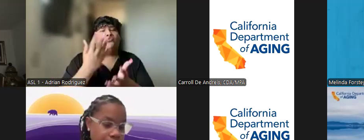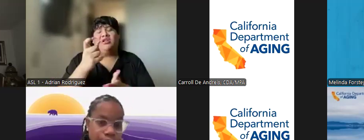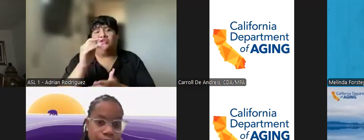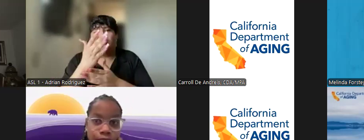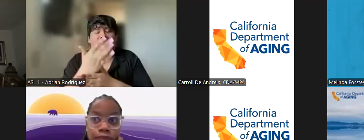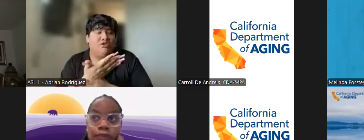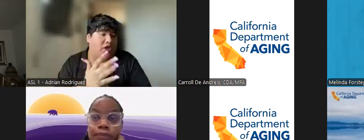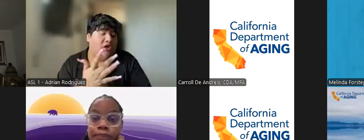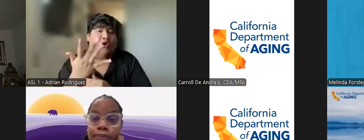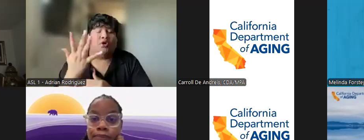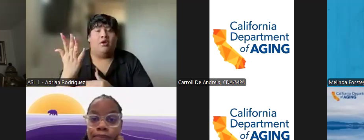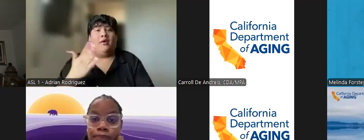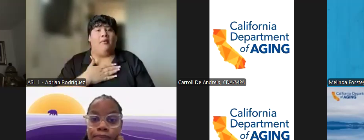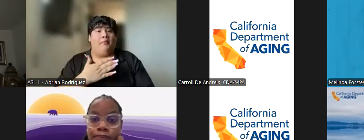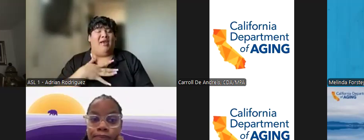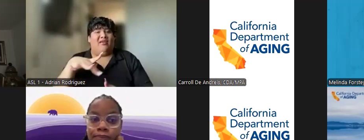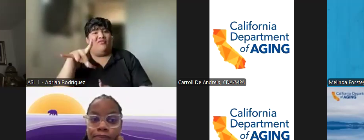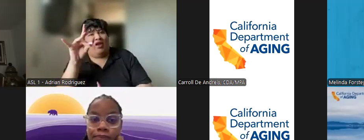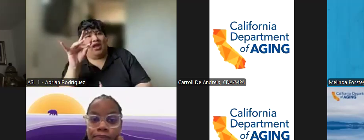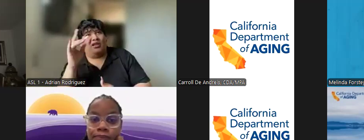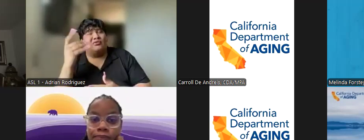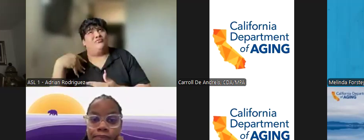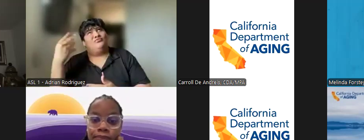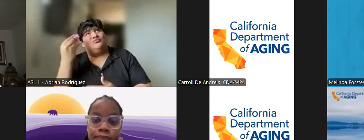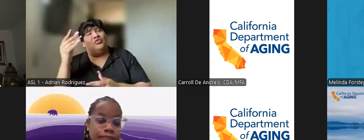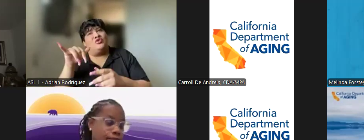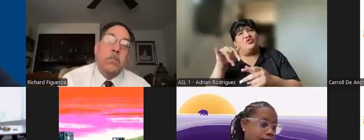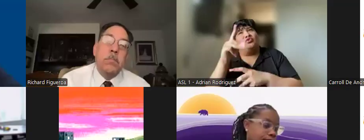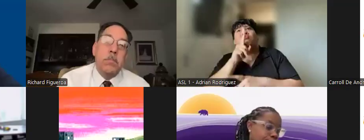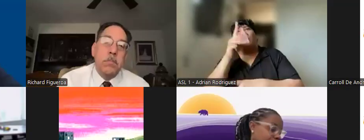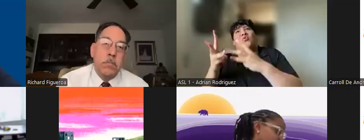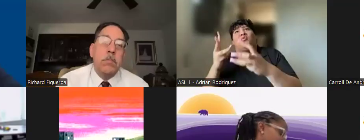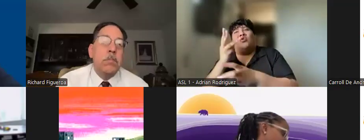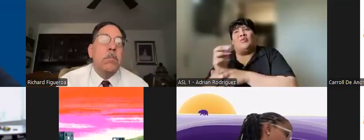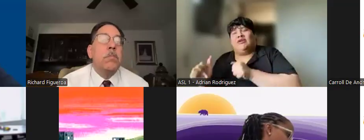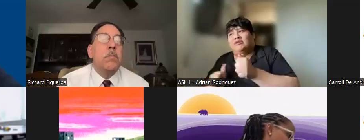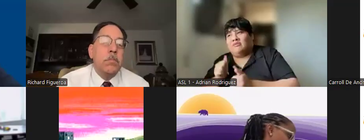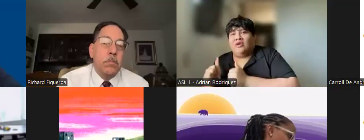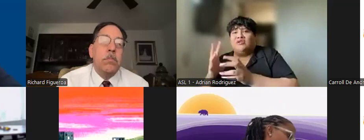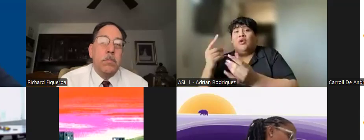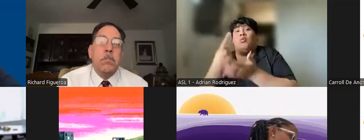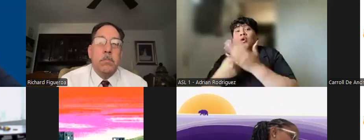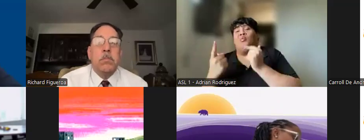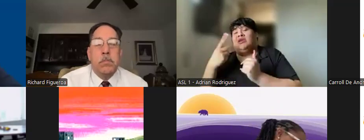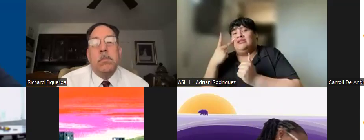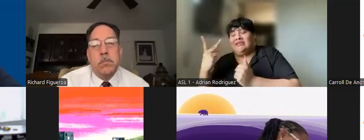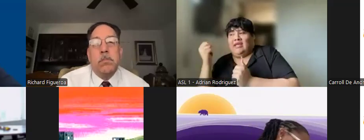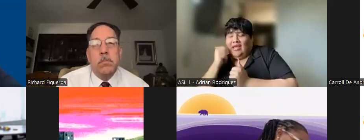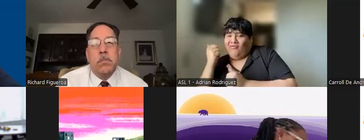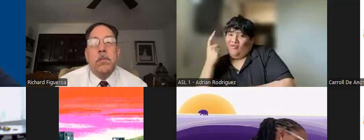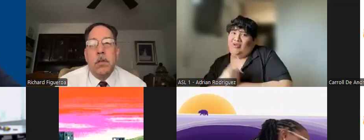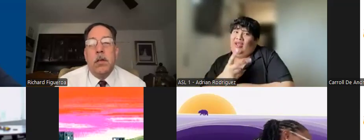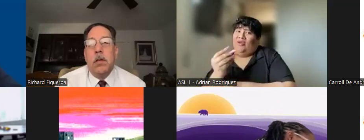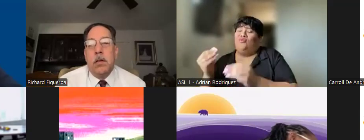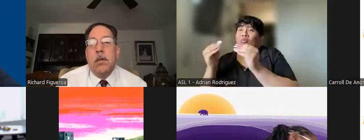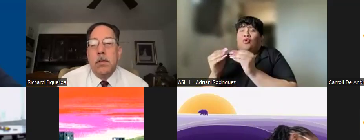share my findings and our real world experience running those programs and what we're seeing every day in terms of more and more